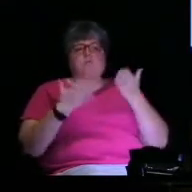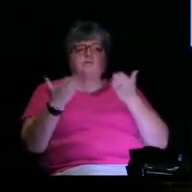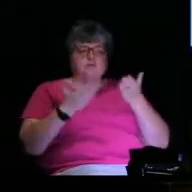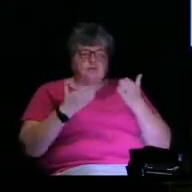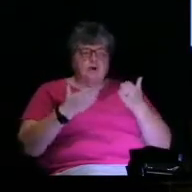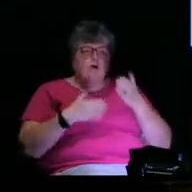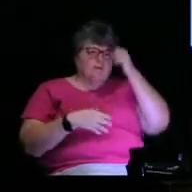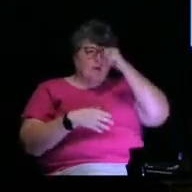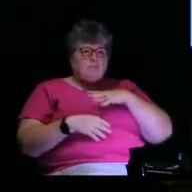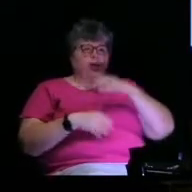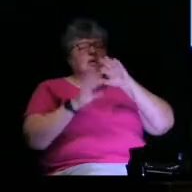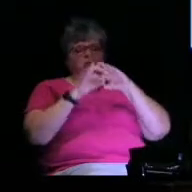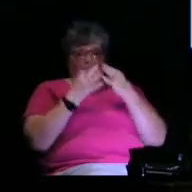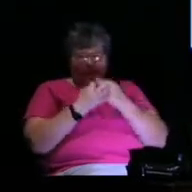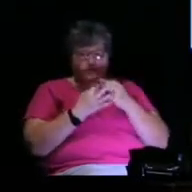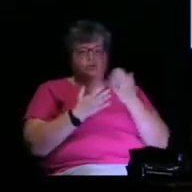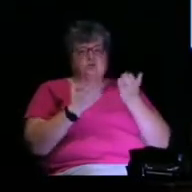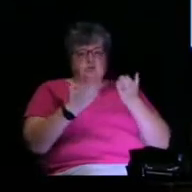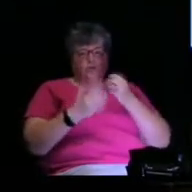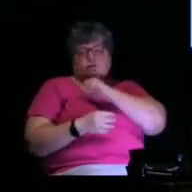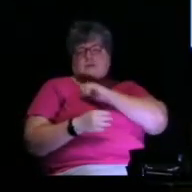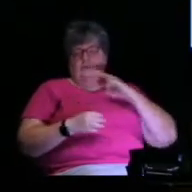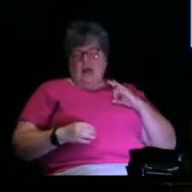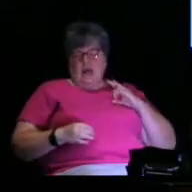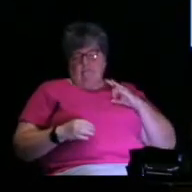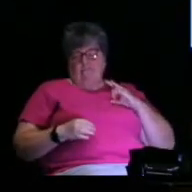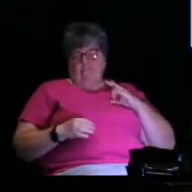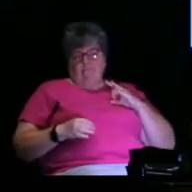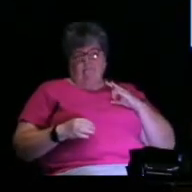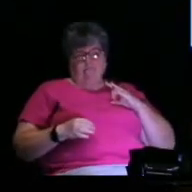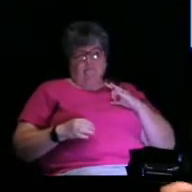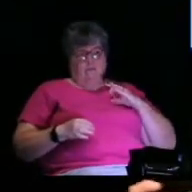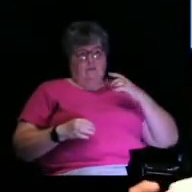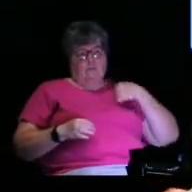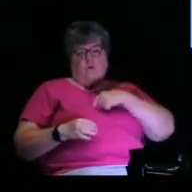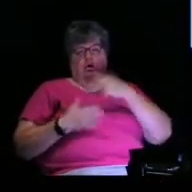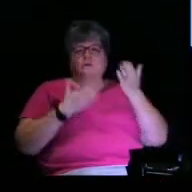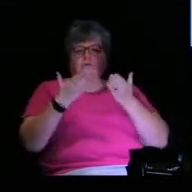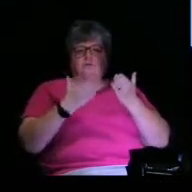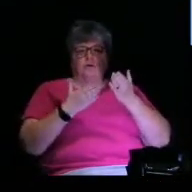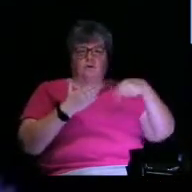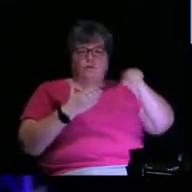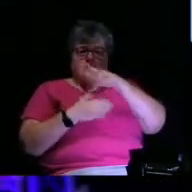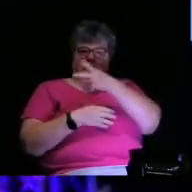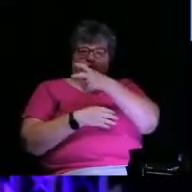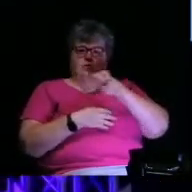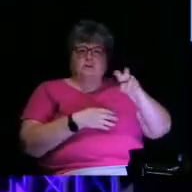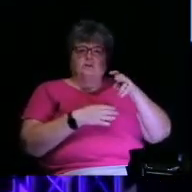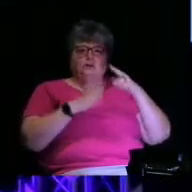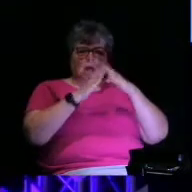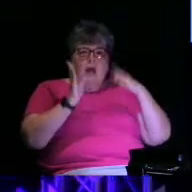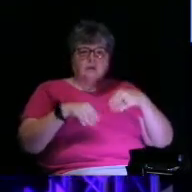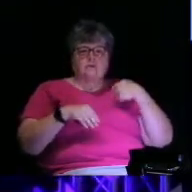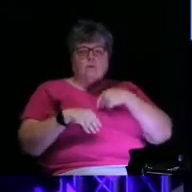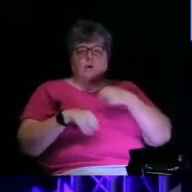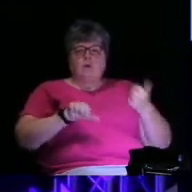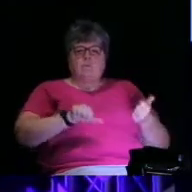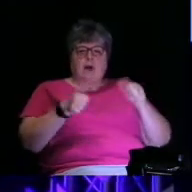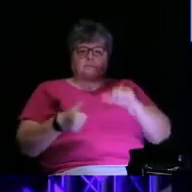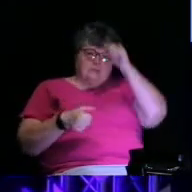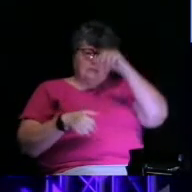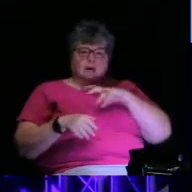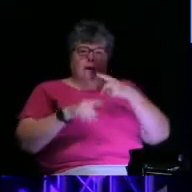serve the men, serve their families. We're going to serve the staff, all right? And we're going to serve those in transitional housing. We baptized a guy this